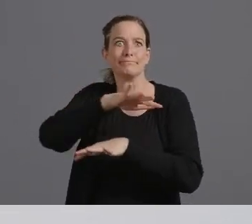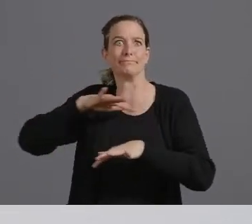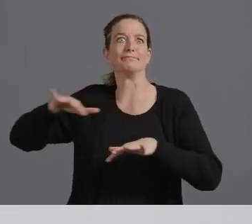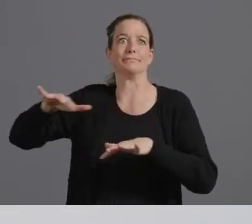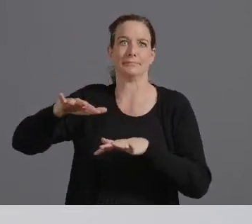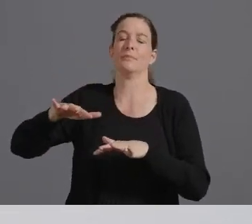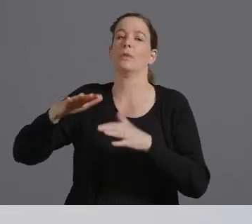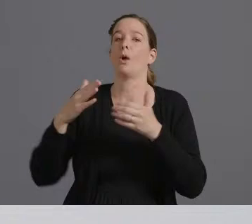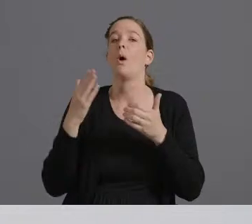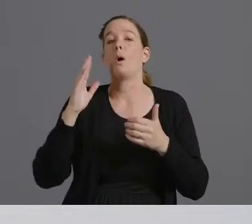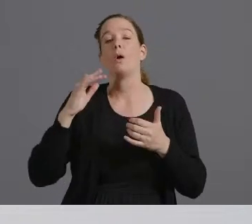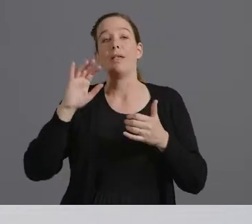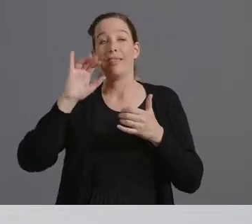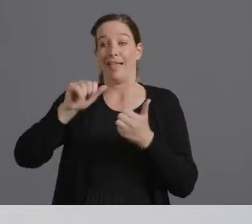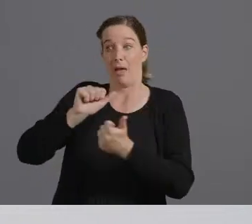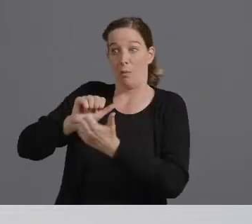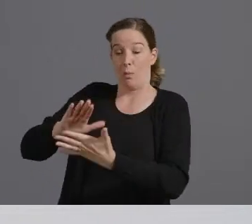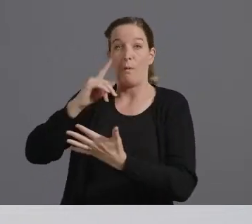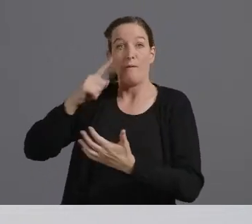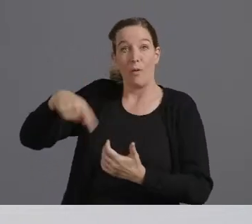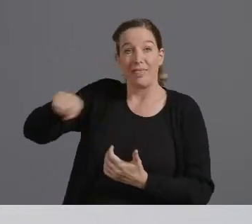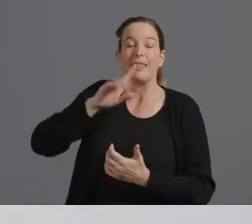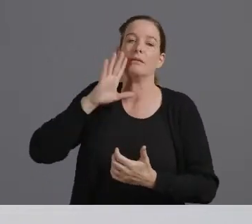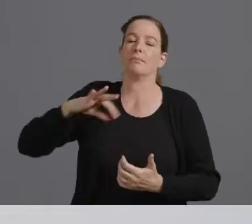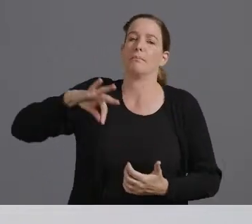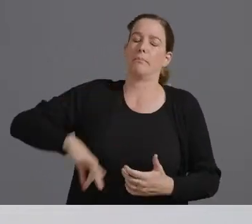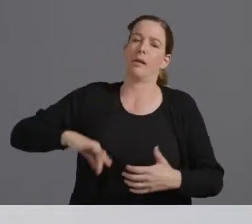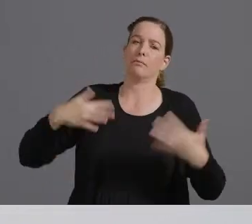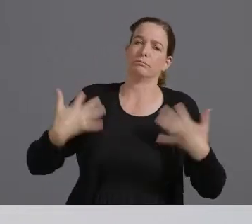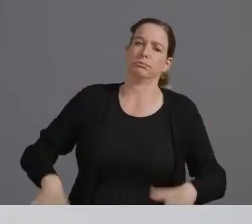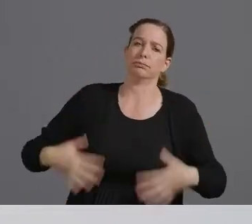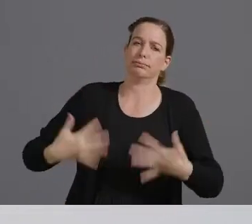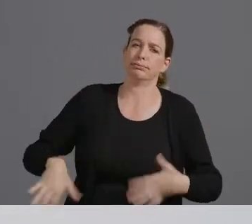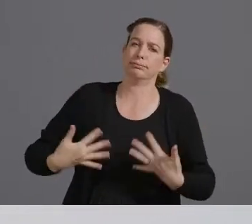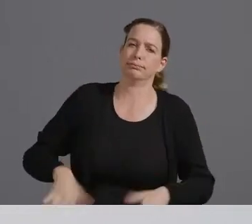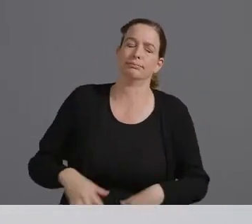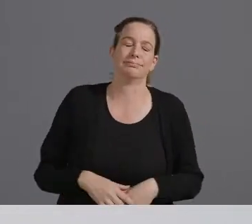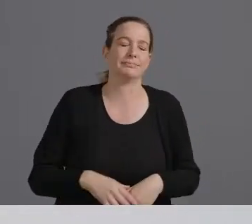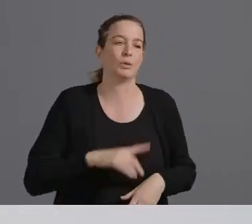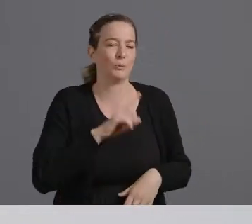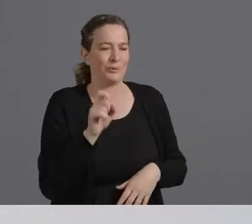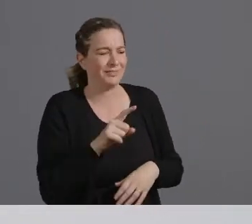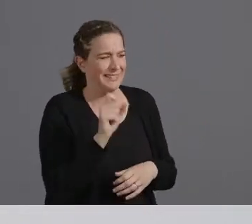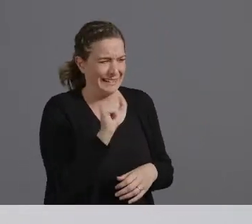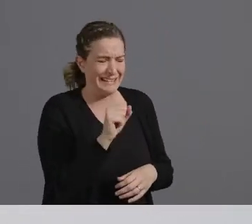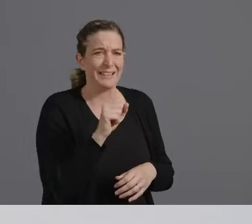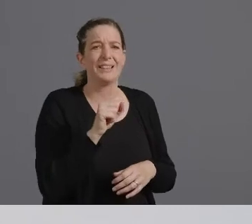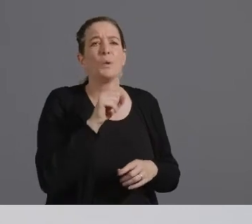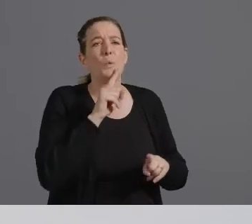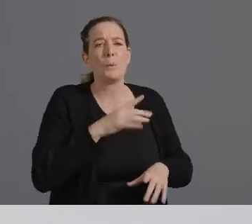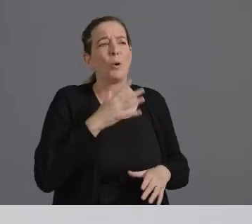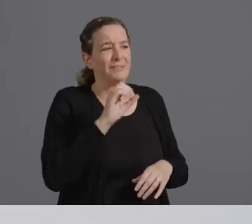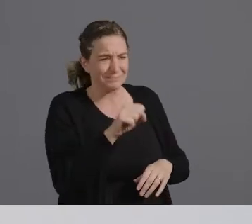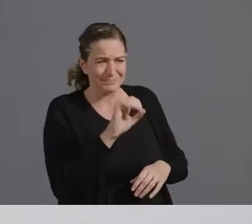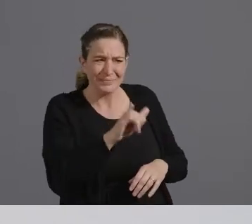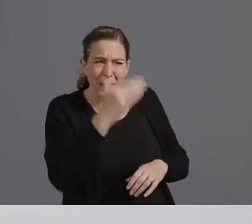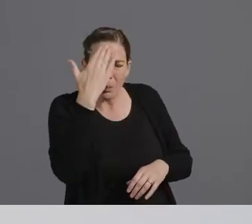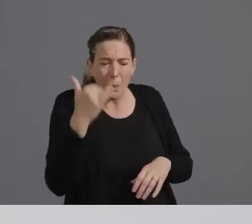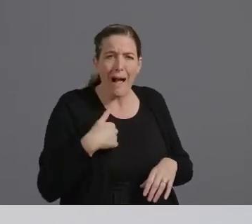highly beneficial. Right, yeah, that's exactly what I was asking about. It definitely can be stored